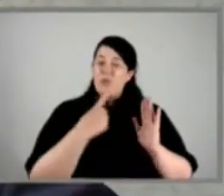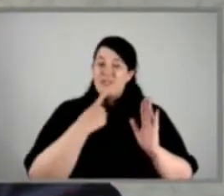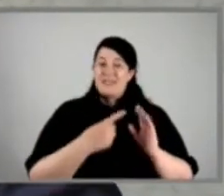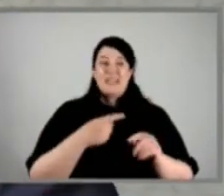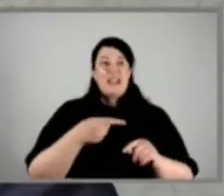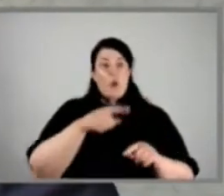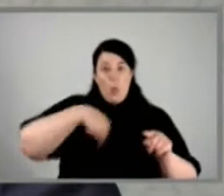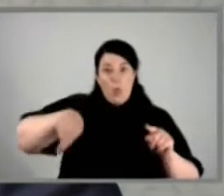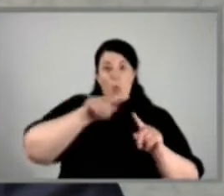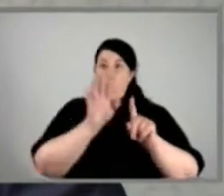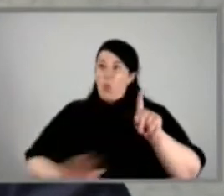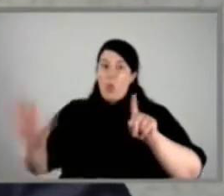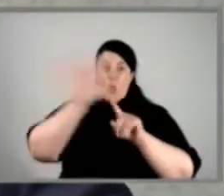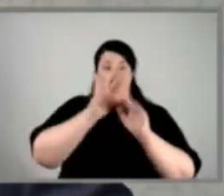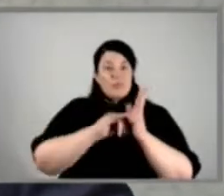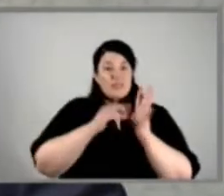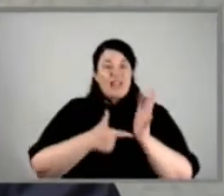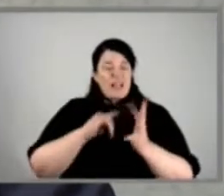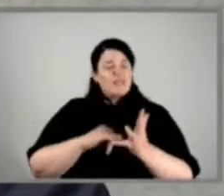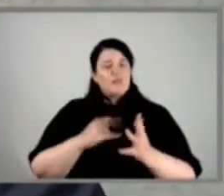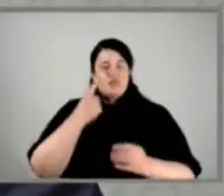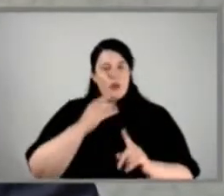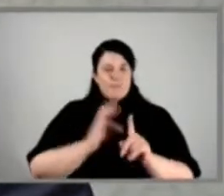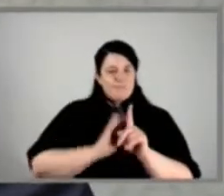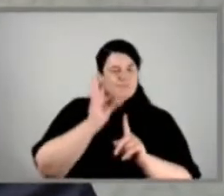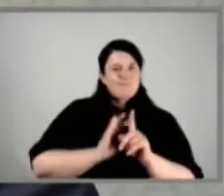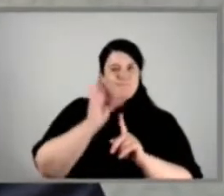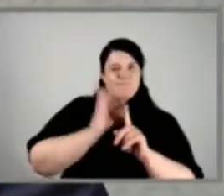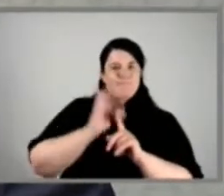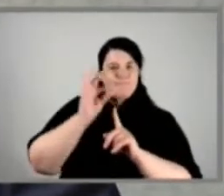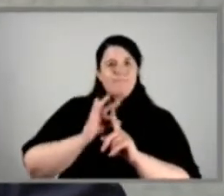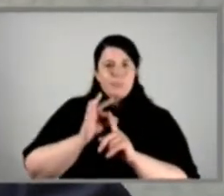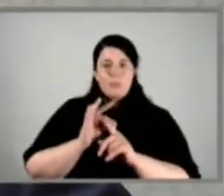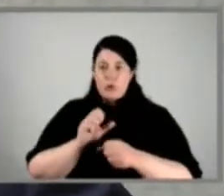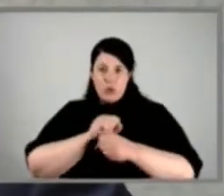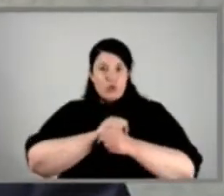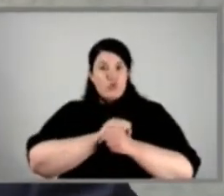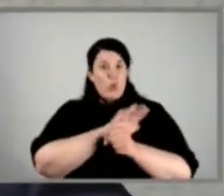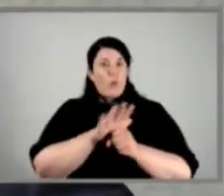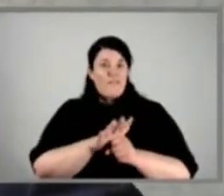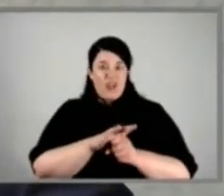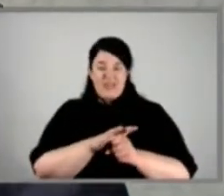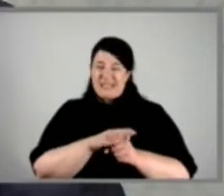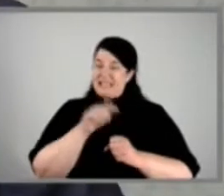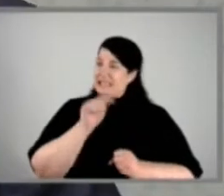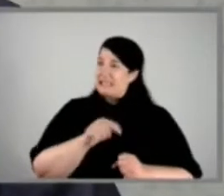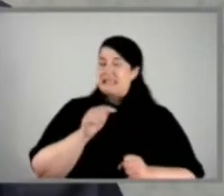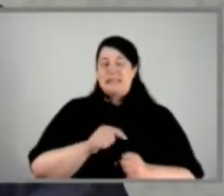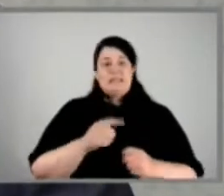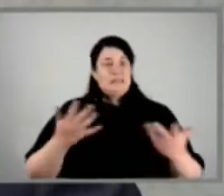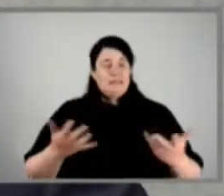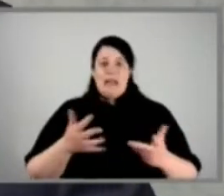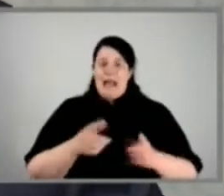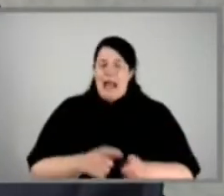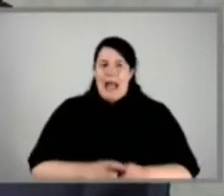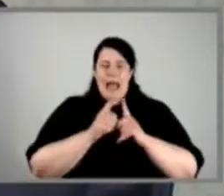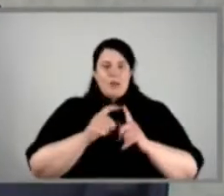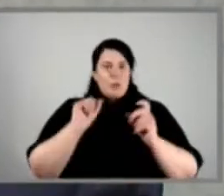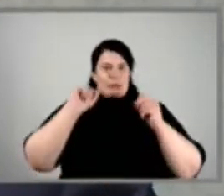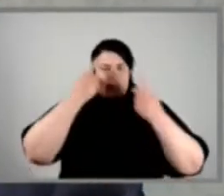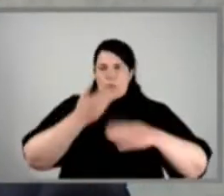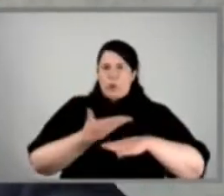The COVID-19 disease, the underlying virus, is difficult to understand, and it has